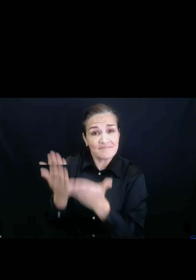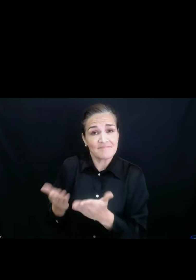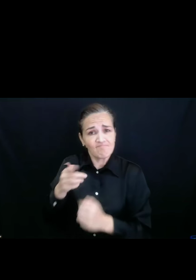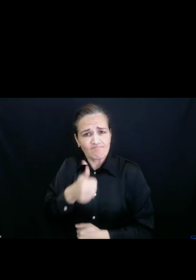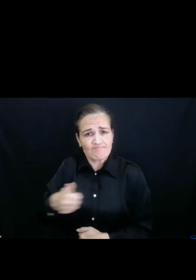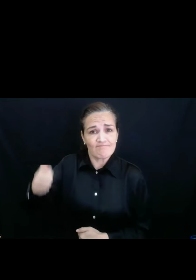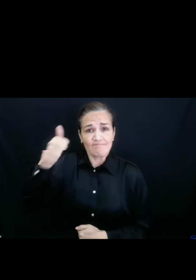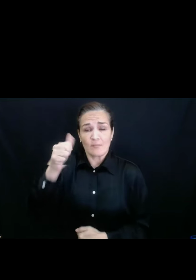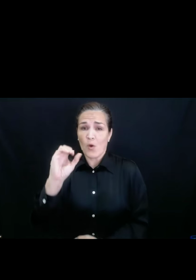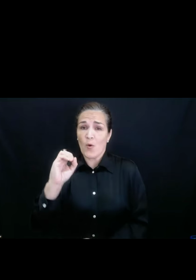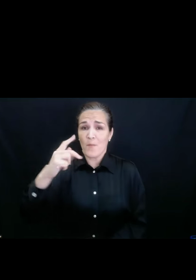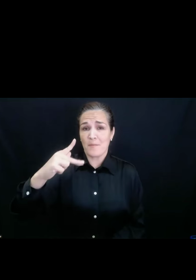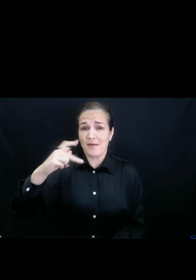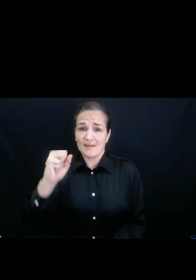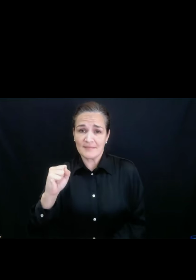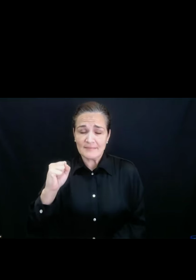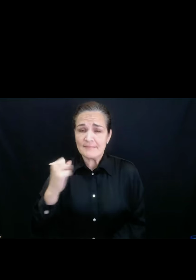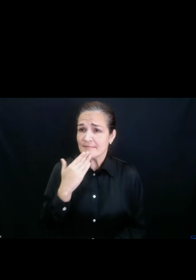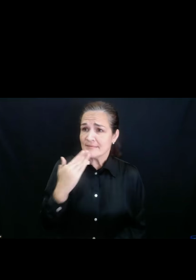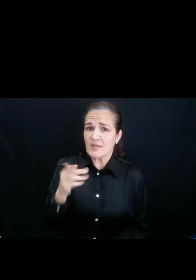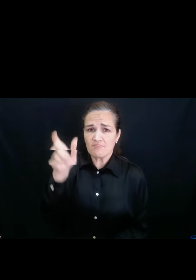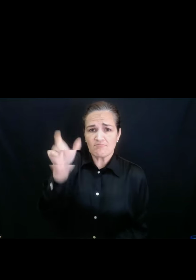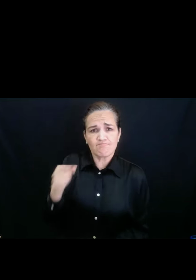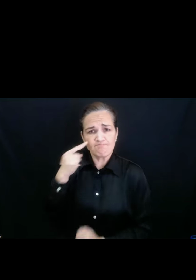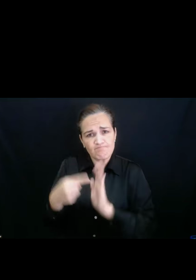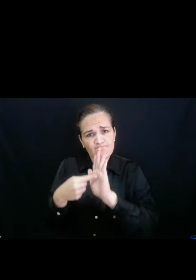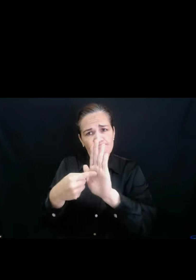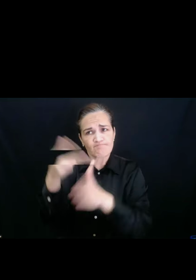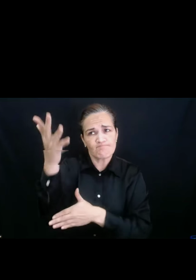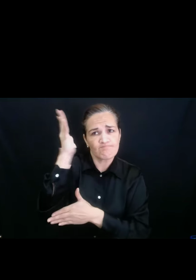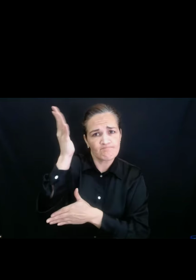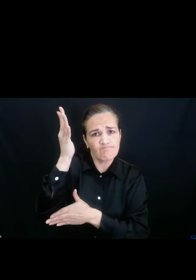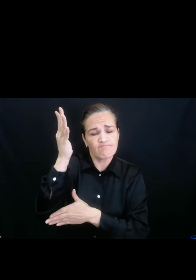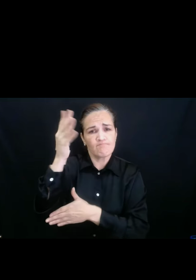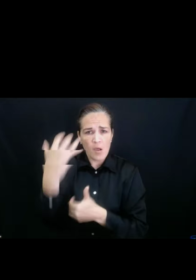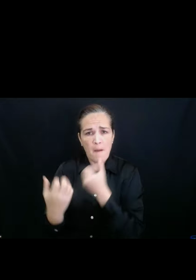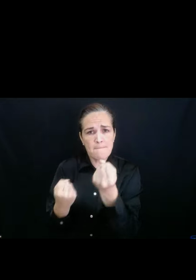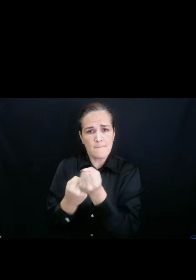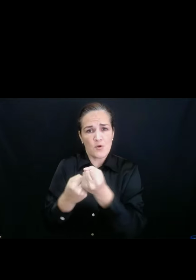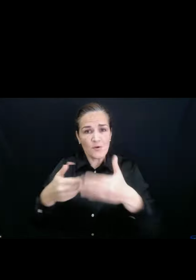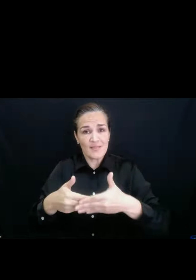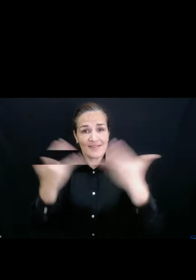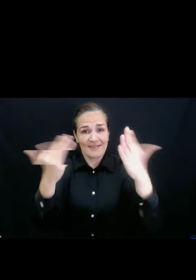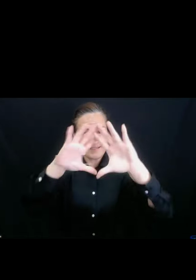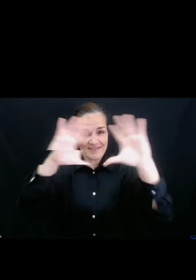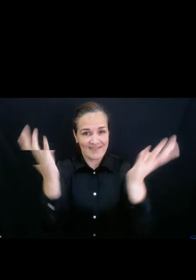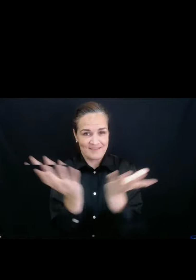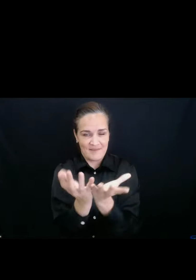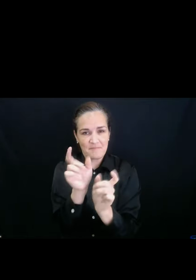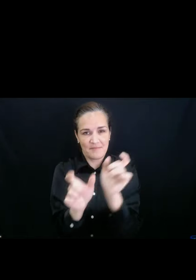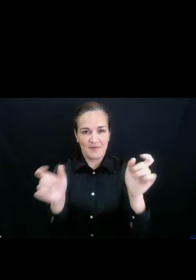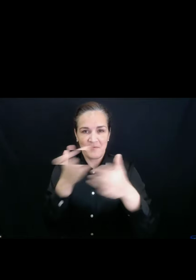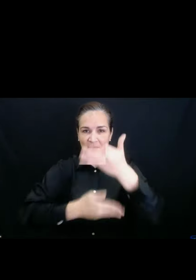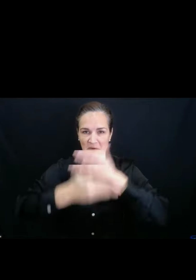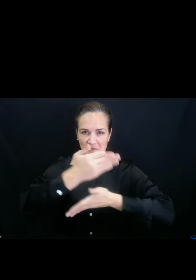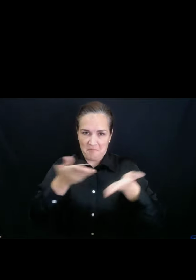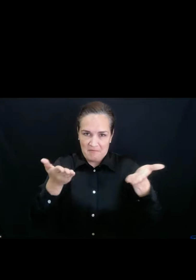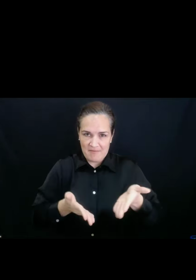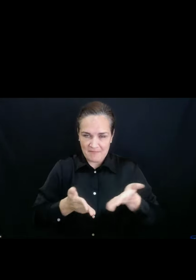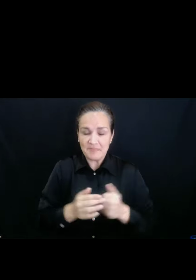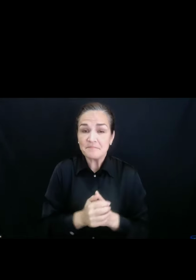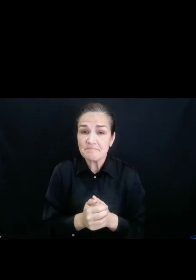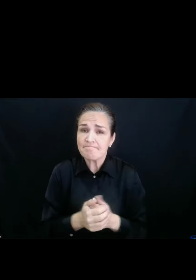la Jarvis OPS, Barbosa, mostrando su PAHO apoyo y director, palabras showing para his este support Día in words Internacional de for las this Personas con International Discapacidad. Day Y of People estamos